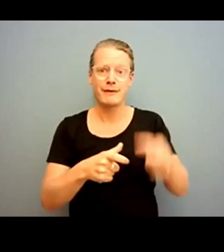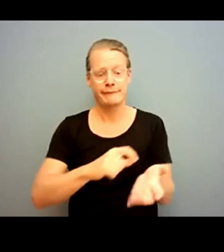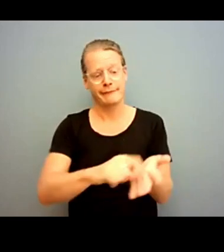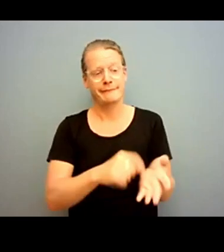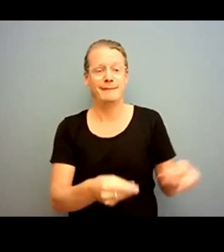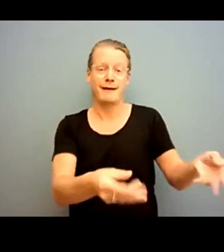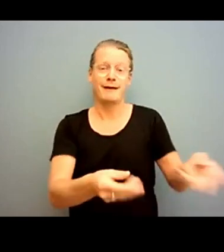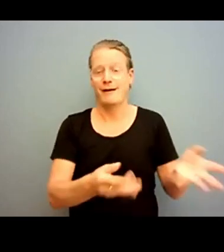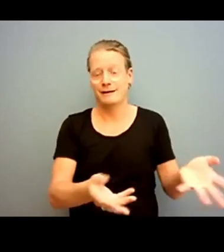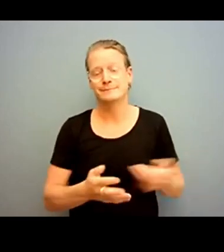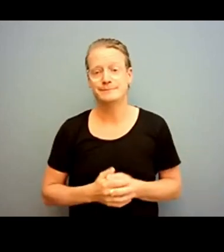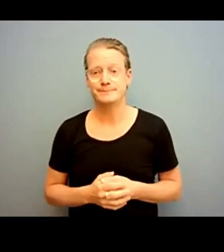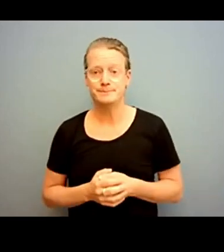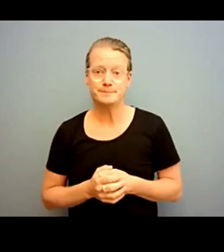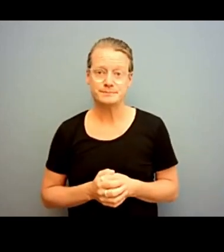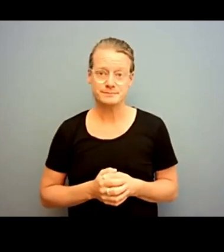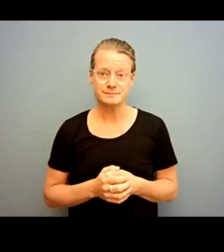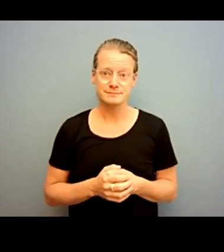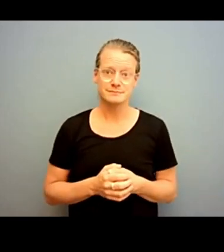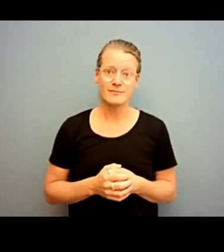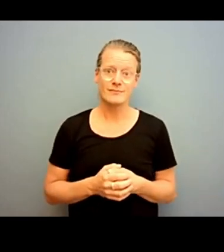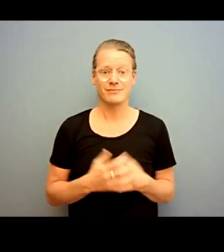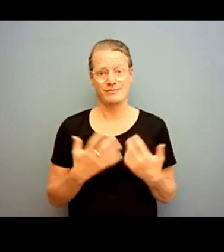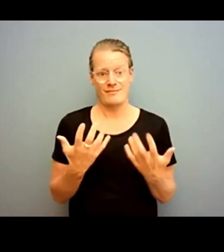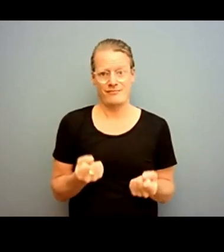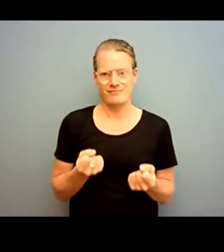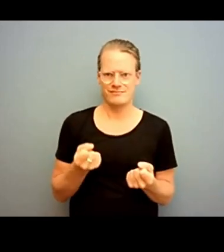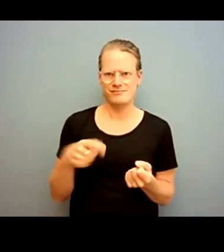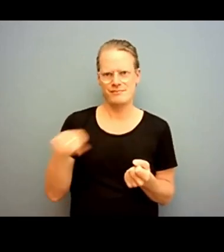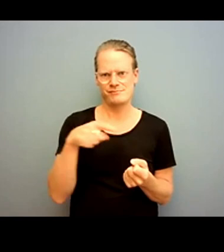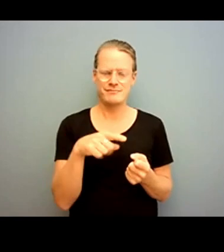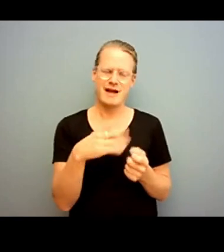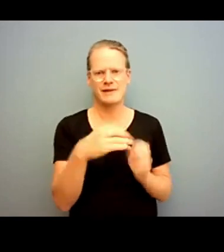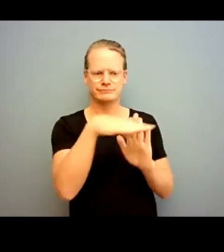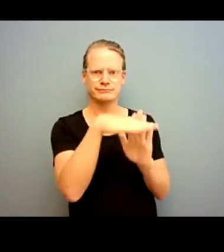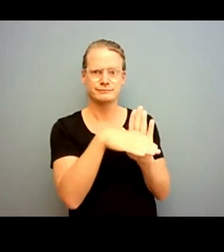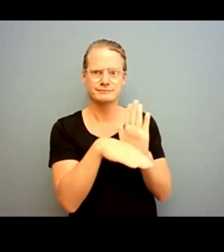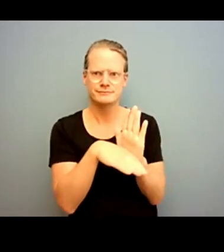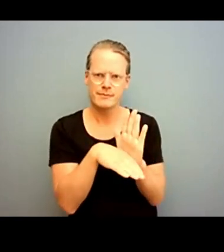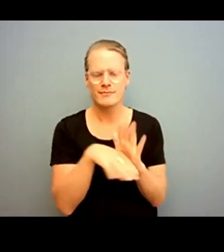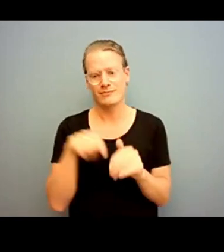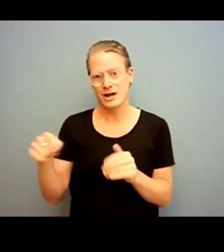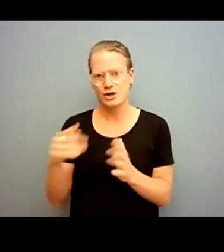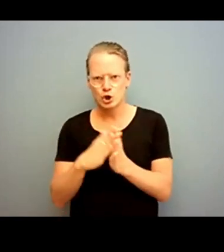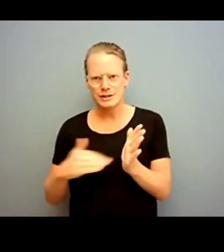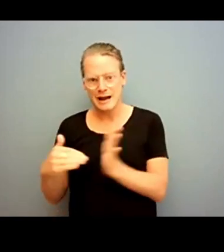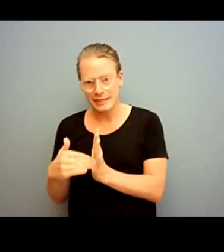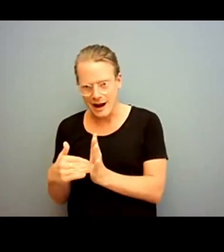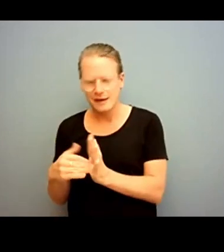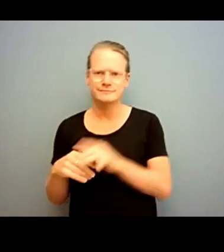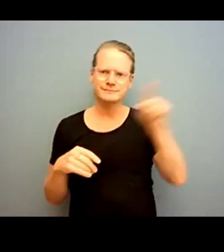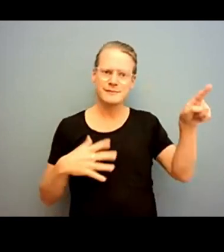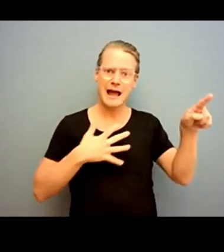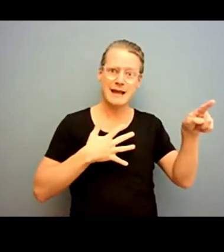and Canada. And in fact, Kiki Nordstrom, who is part, a very proud part of the Sami community,